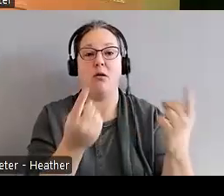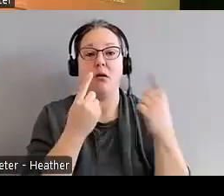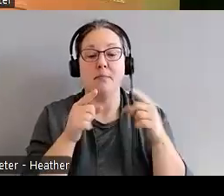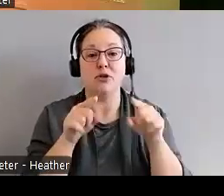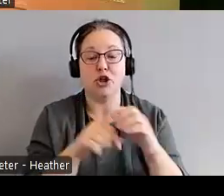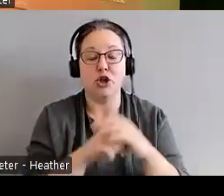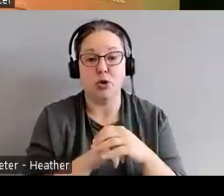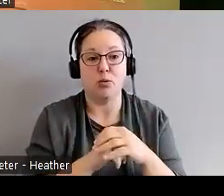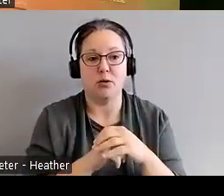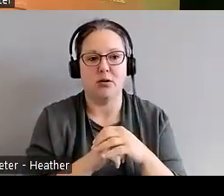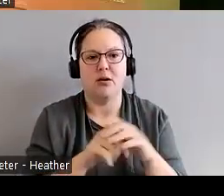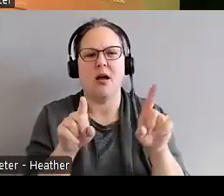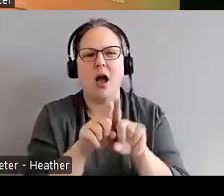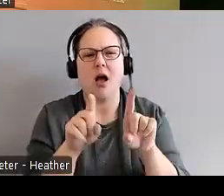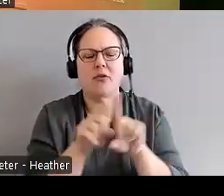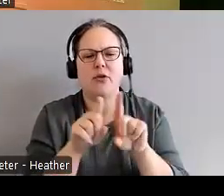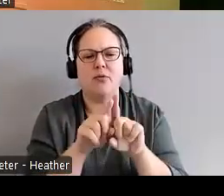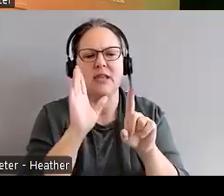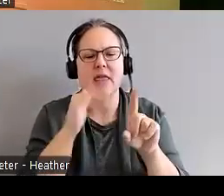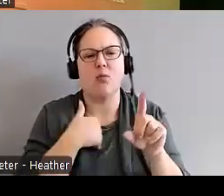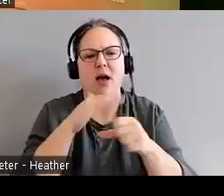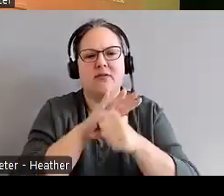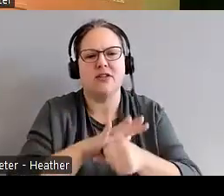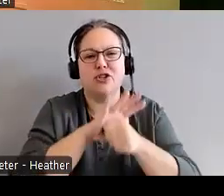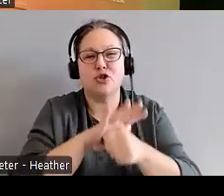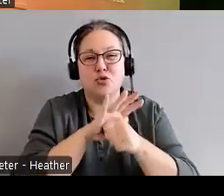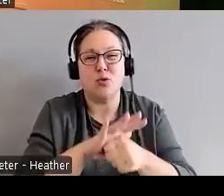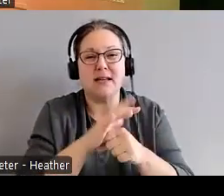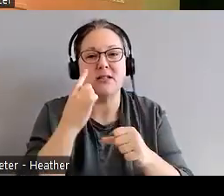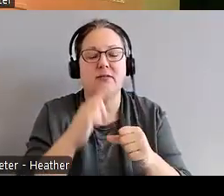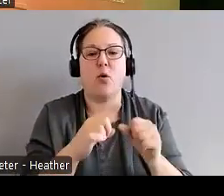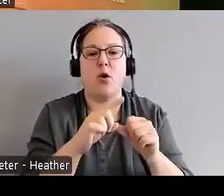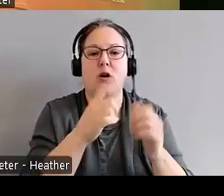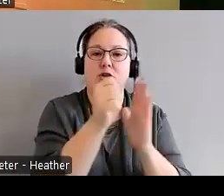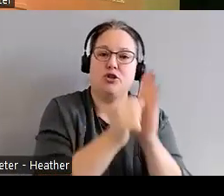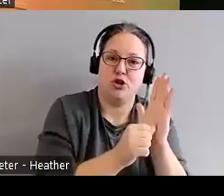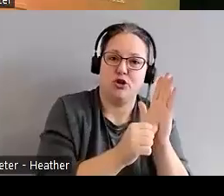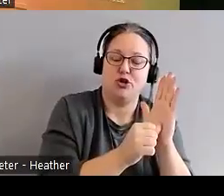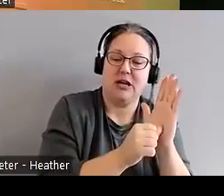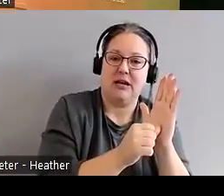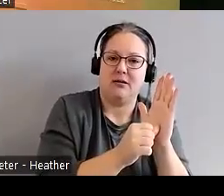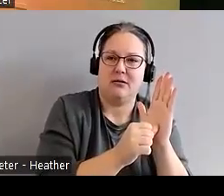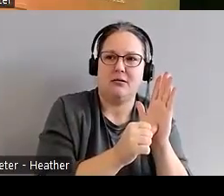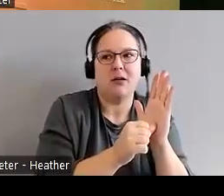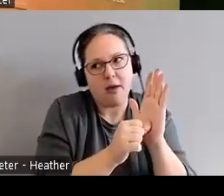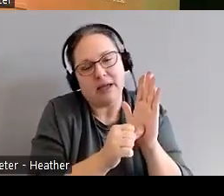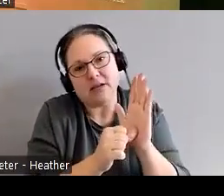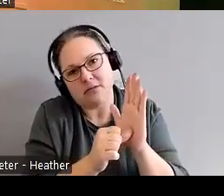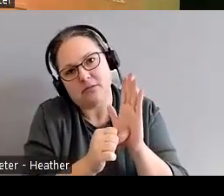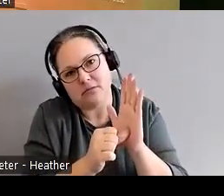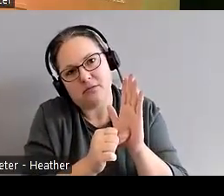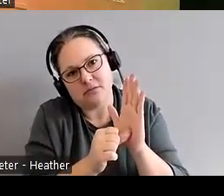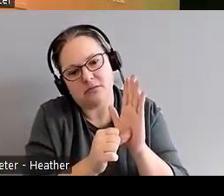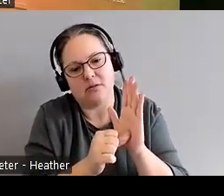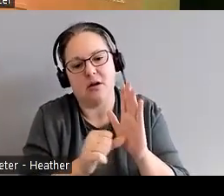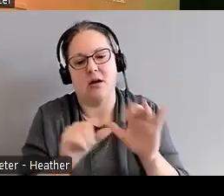there is this single stress of surgery. So in other words, that you can measure the diathesis of a